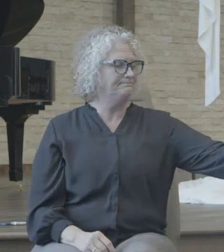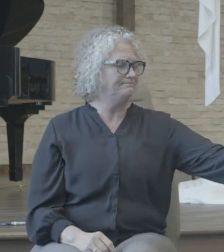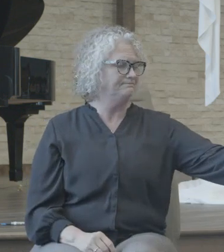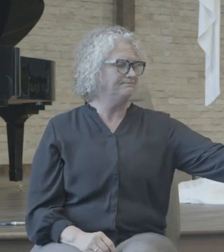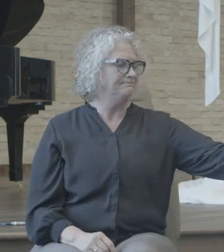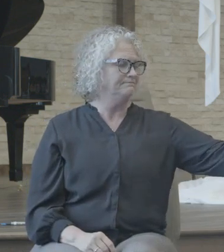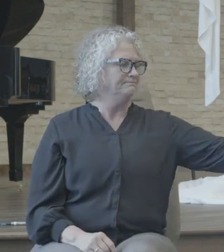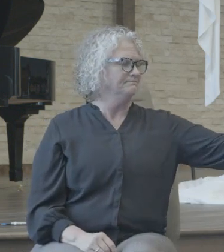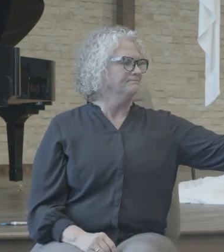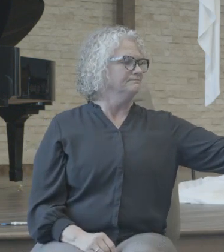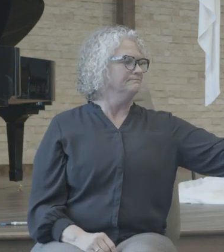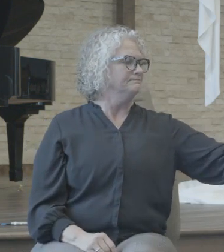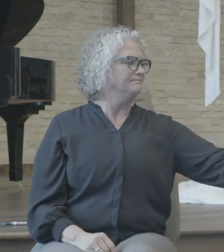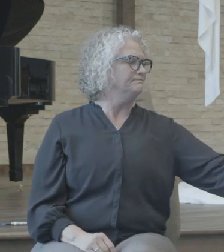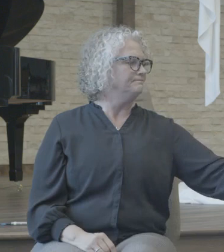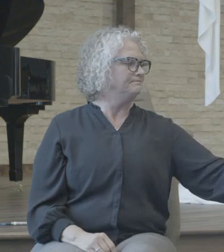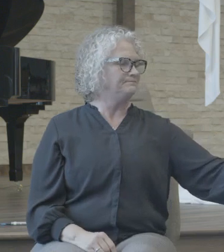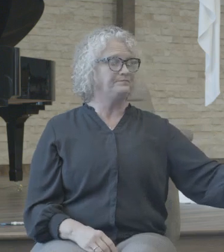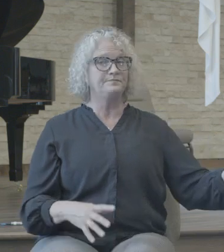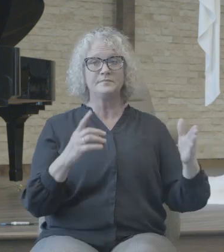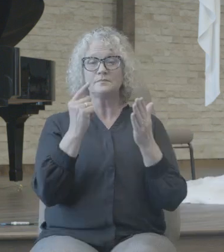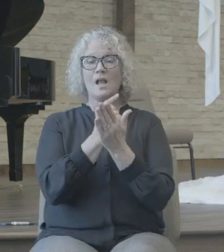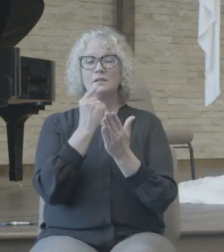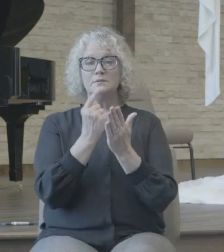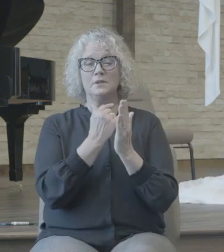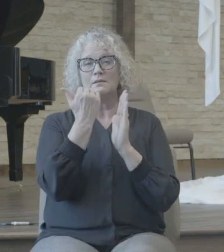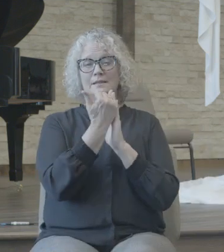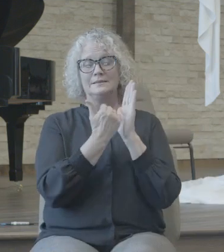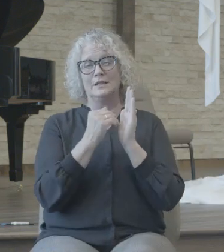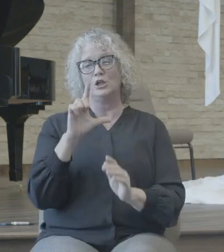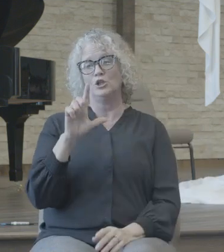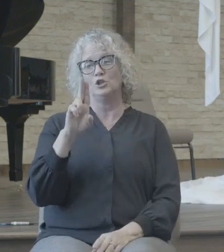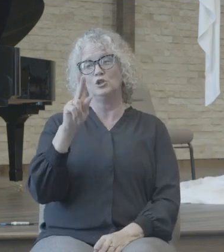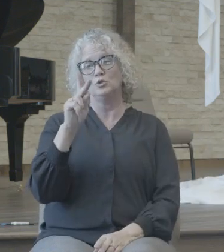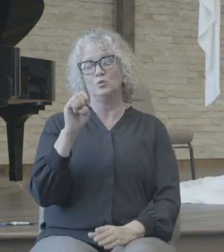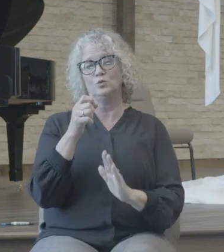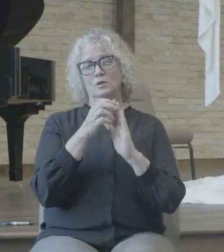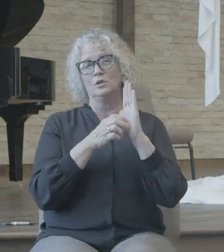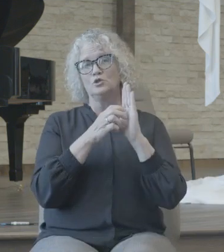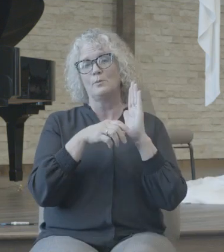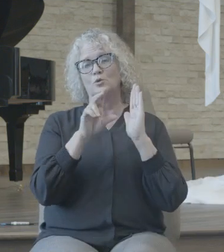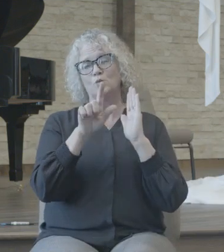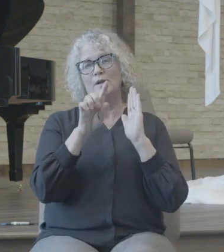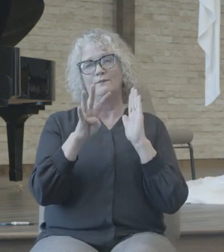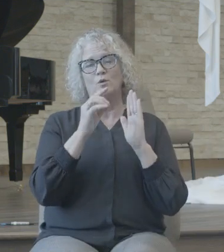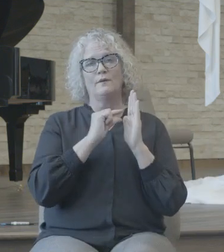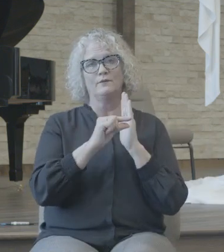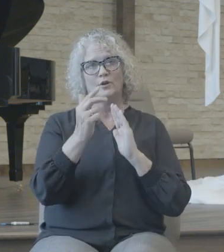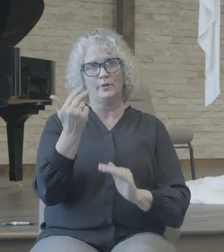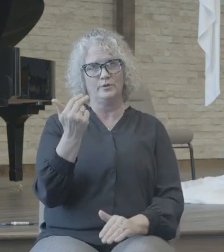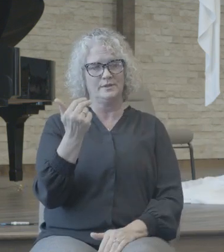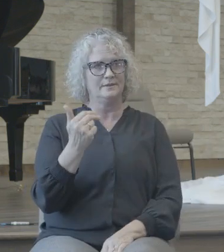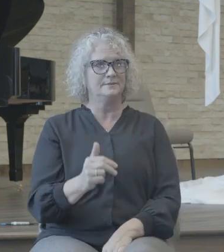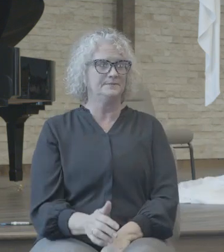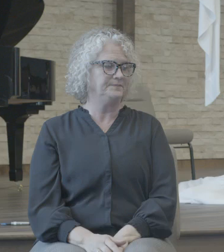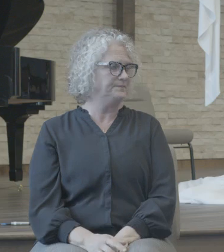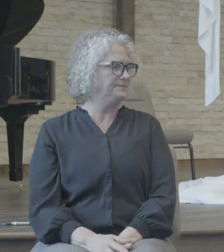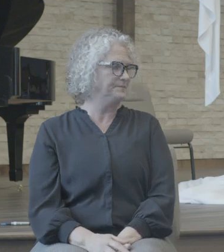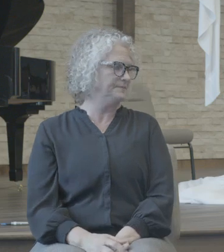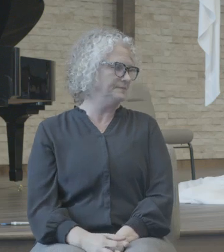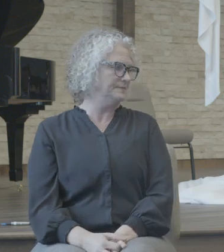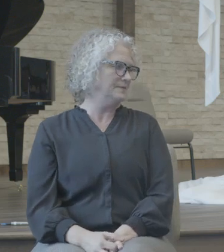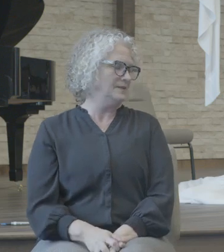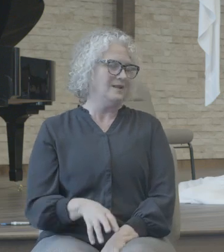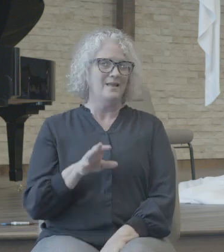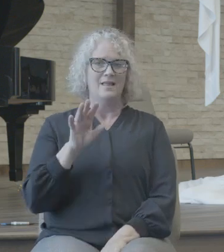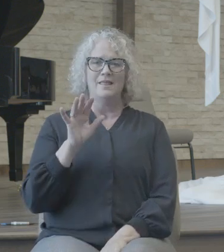Our gospel lesson is Luke chapter 24, beginning with verse 13. This is the historic account